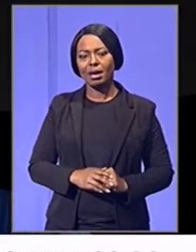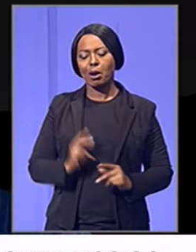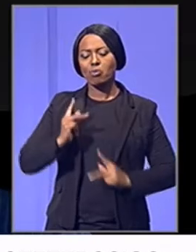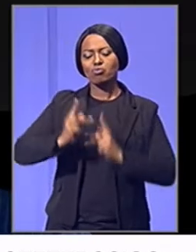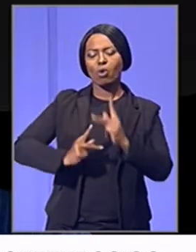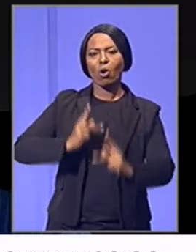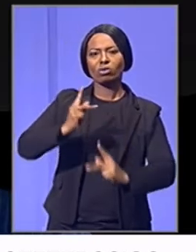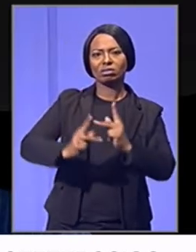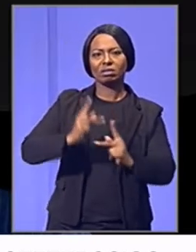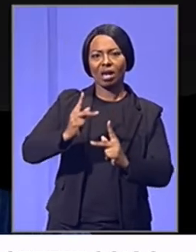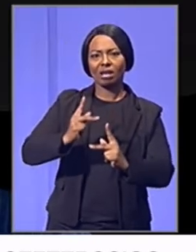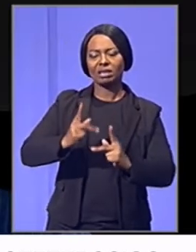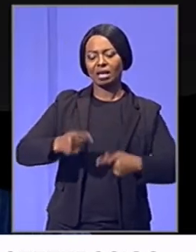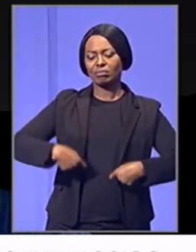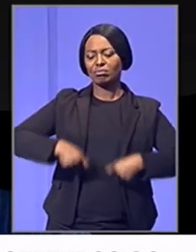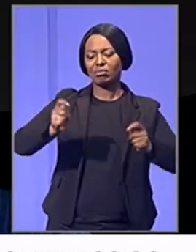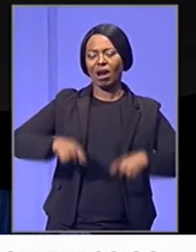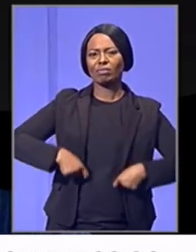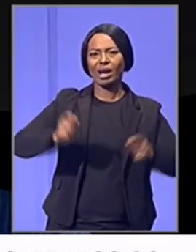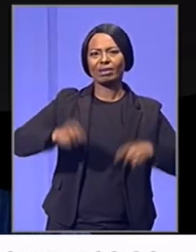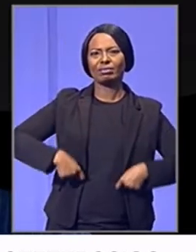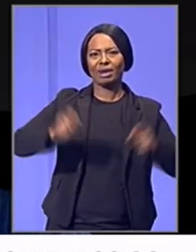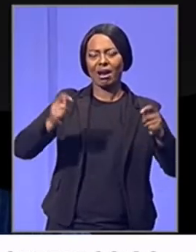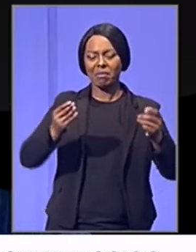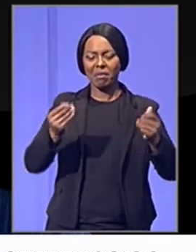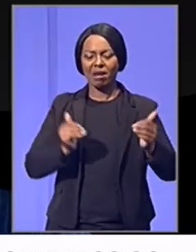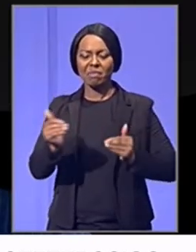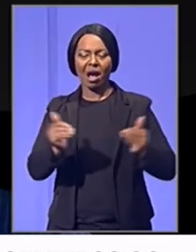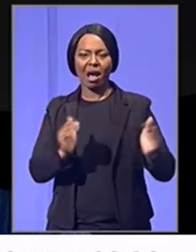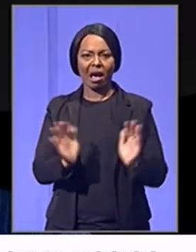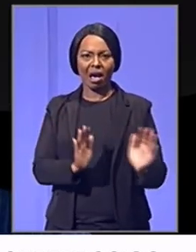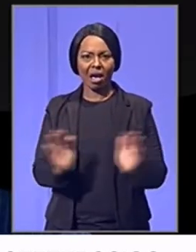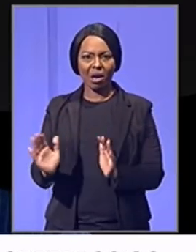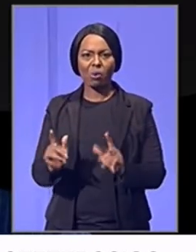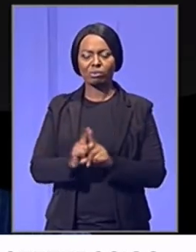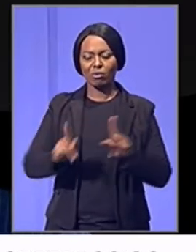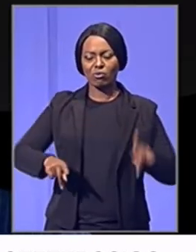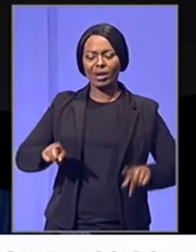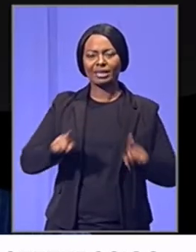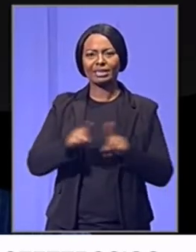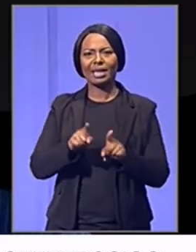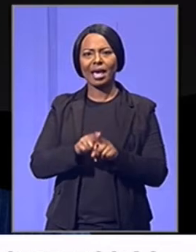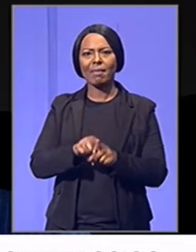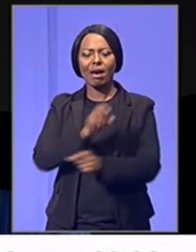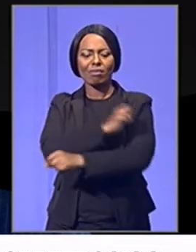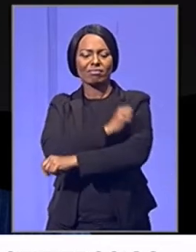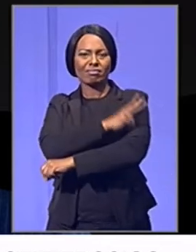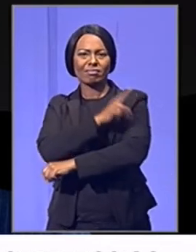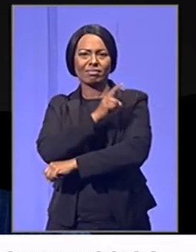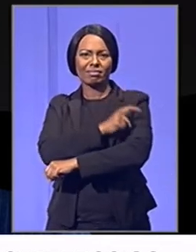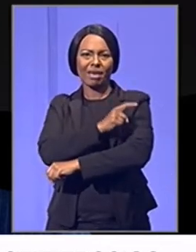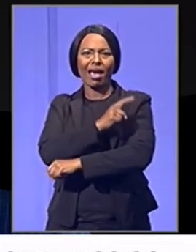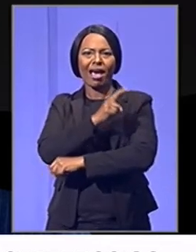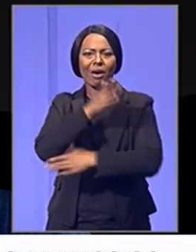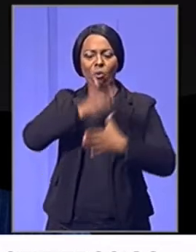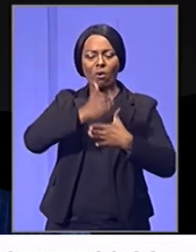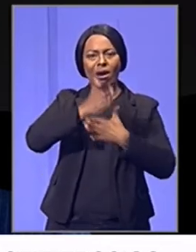in South Africa and how officials in government are able to manipulate